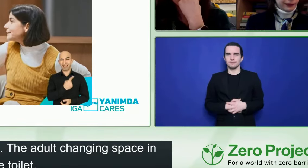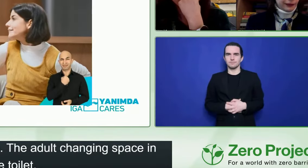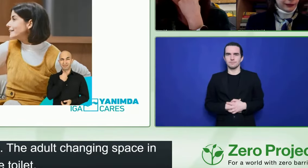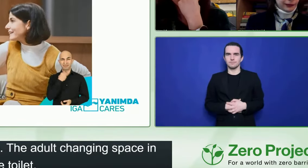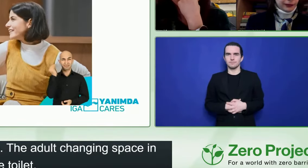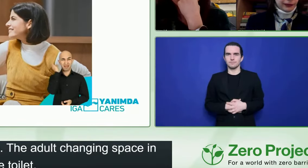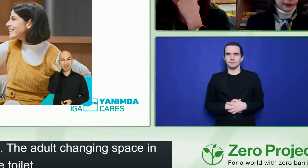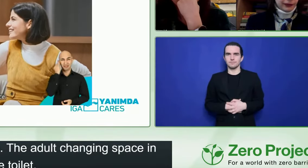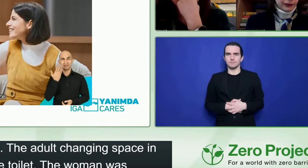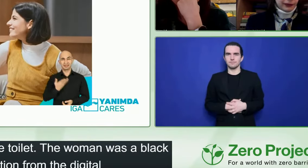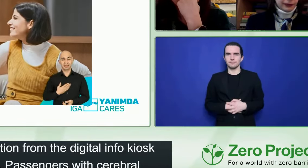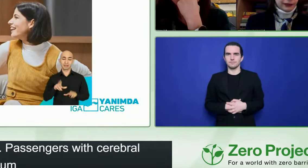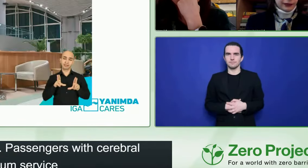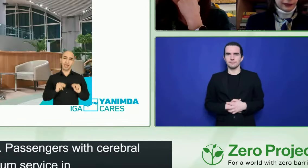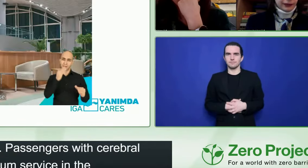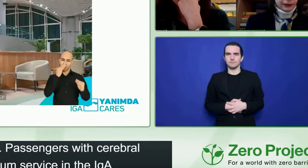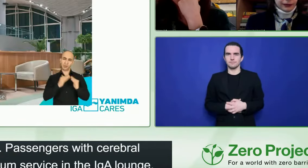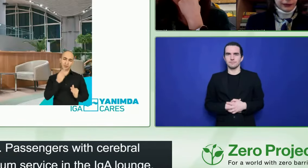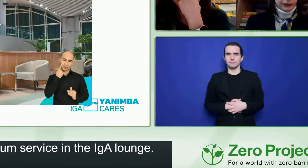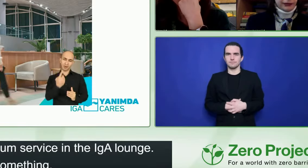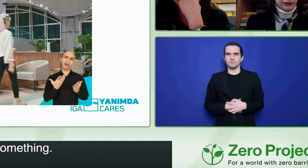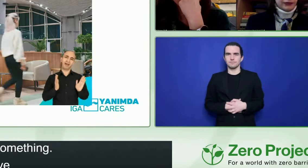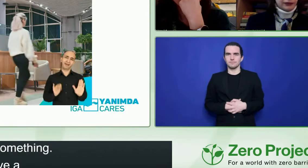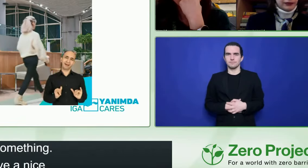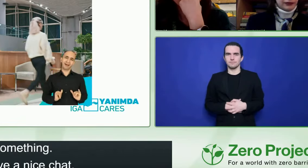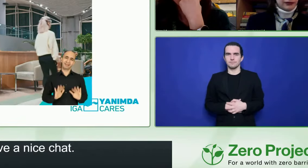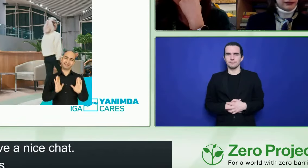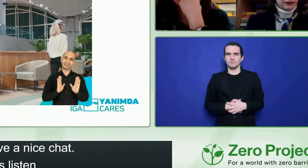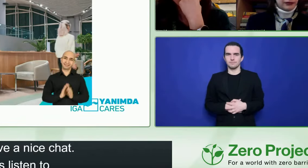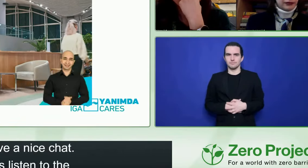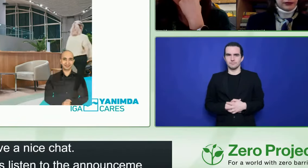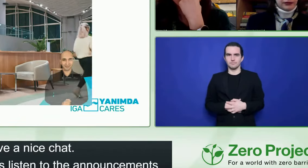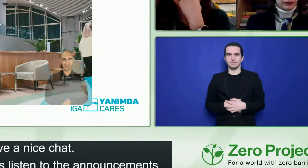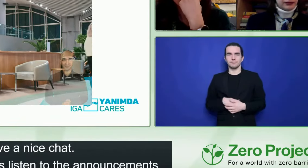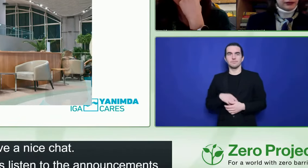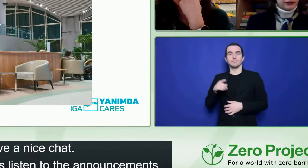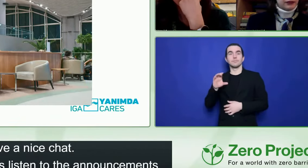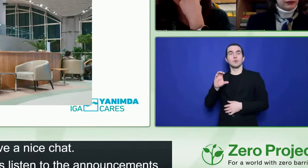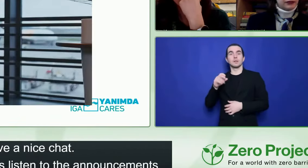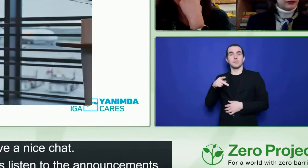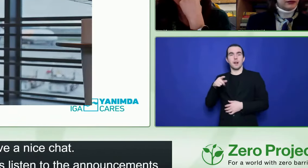Yes, announcements. Here we are in such a place.